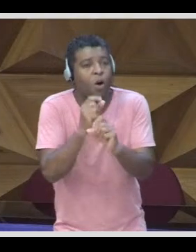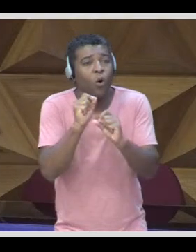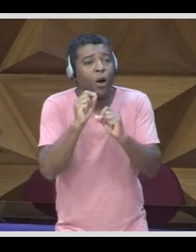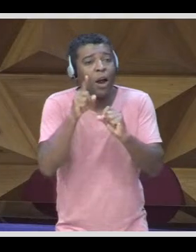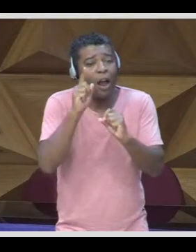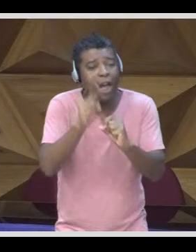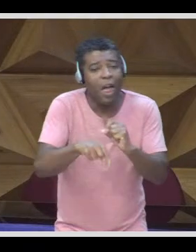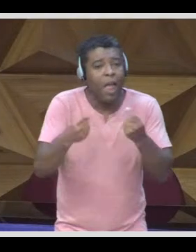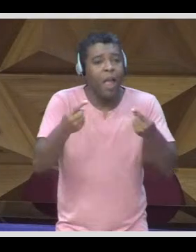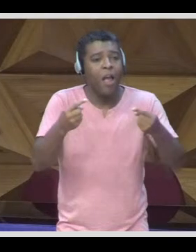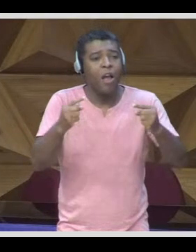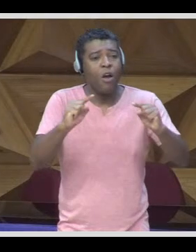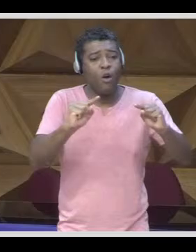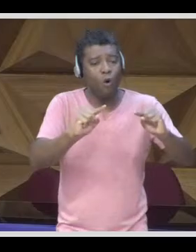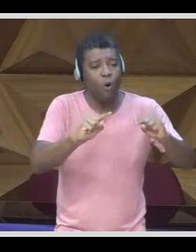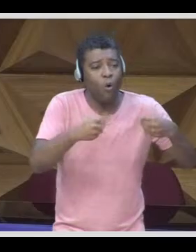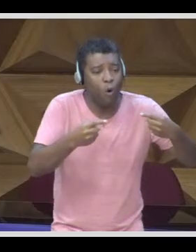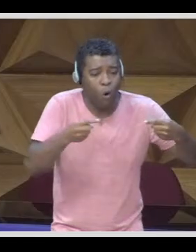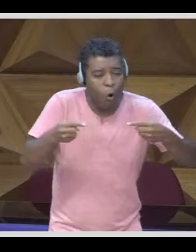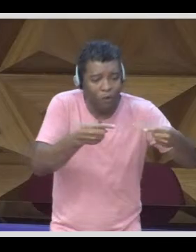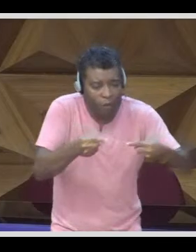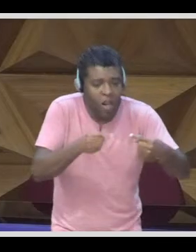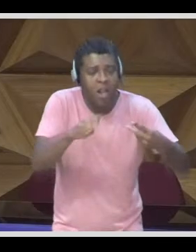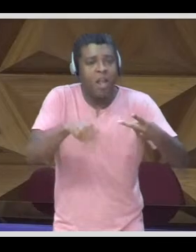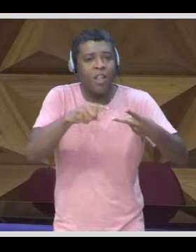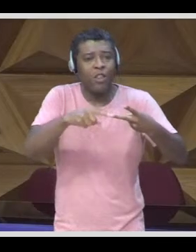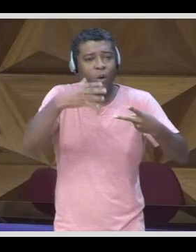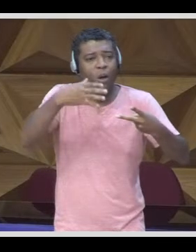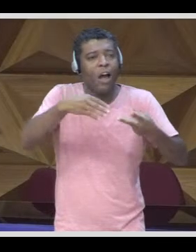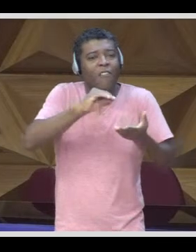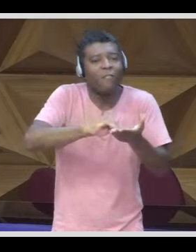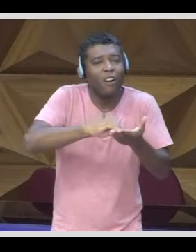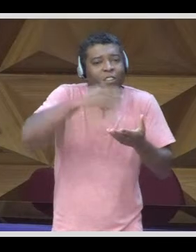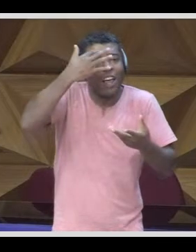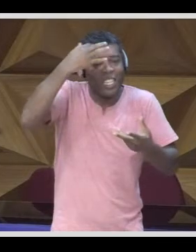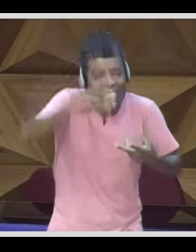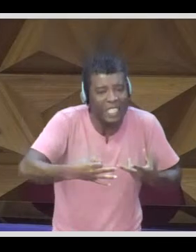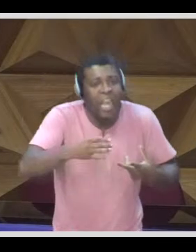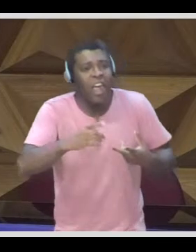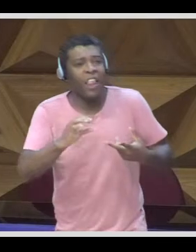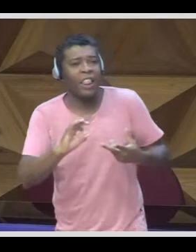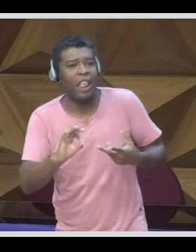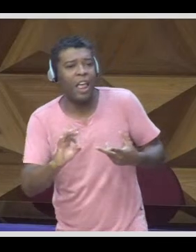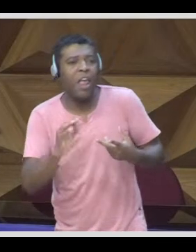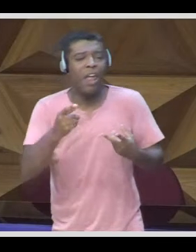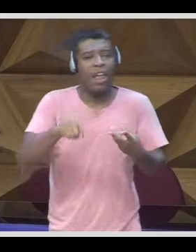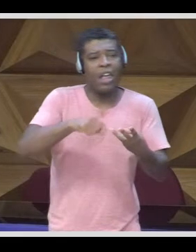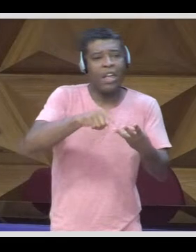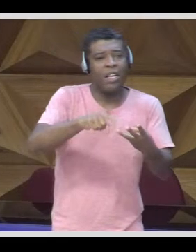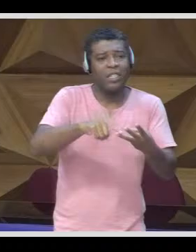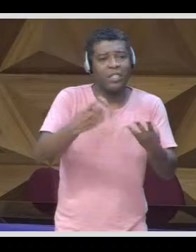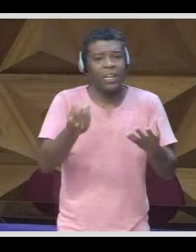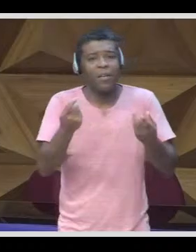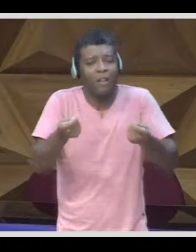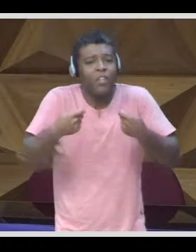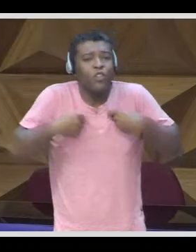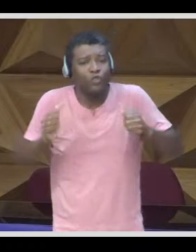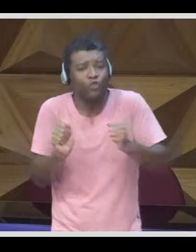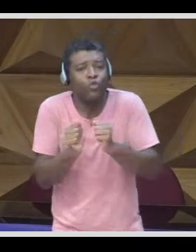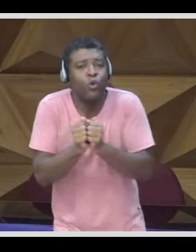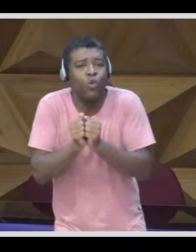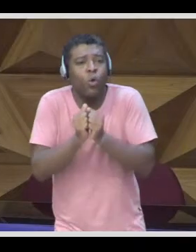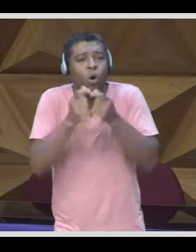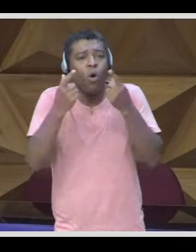novelty, as components of curiosity stimulation in different contexts. And we did that for information consumption